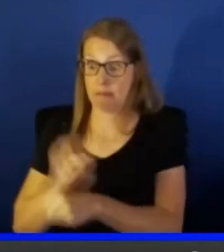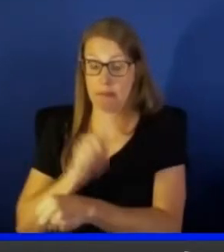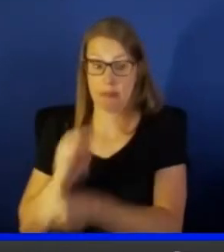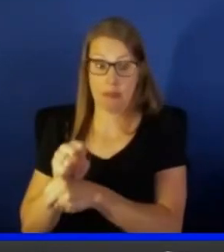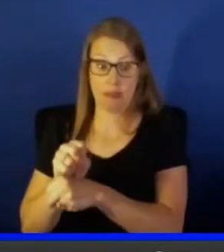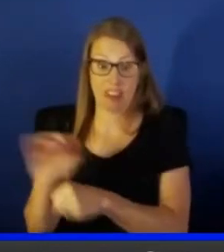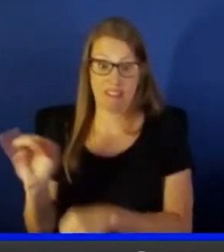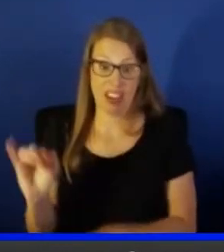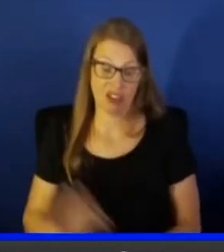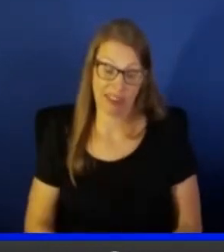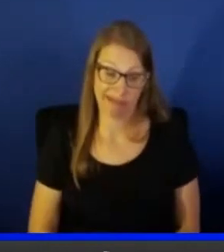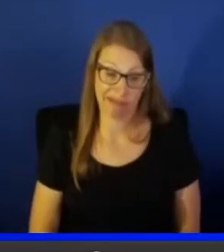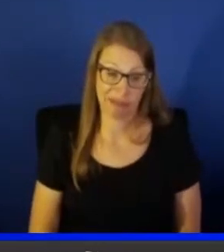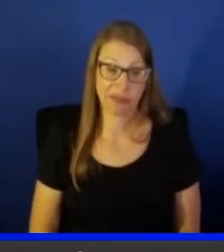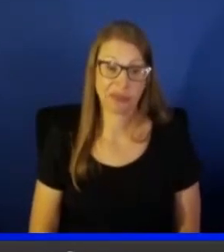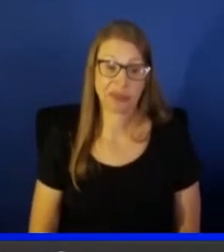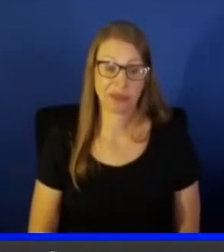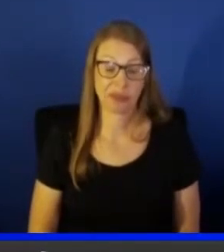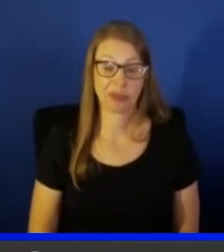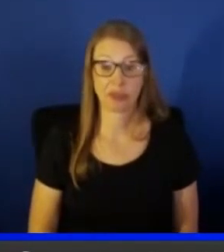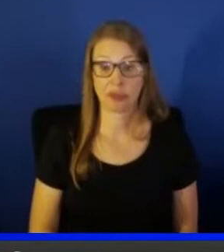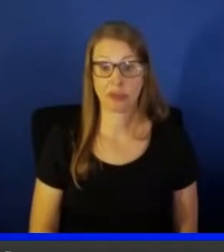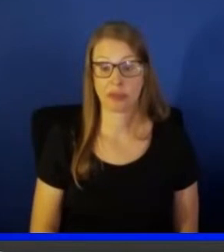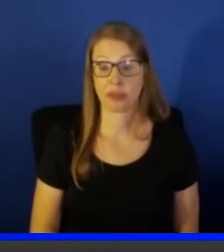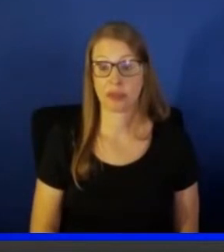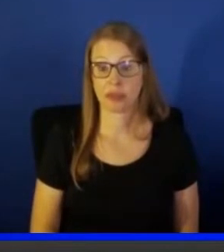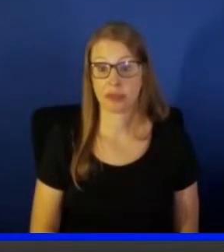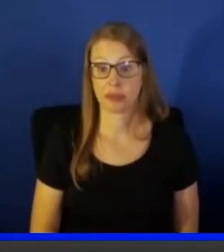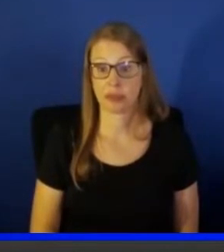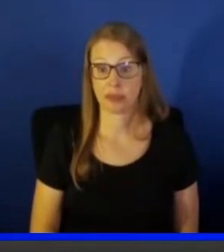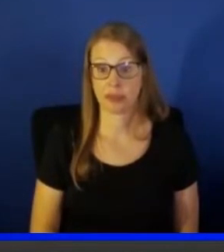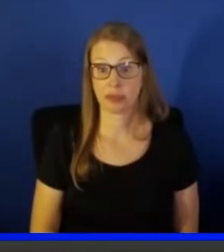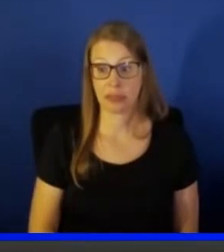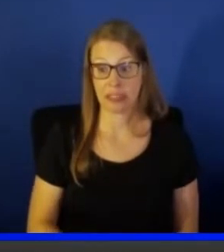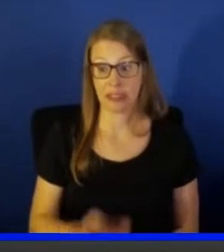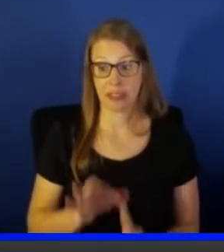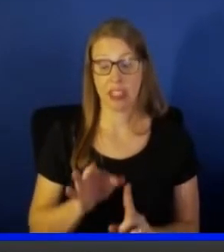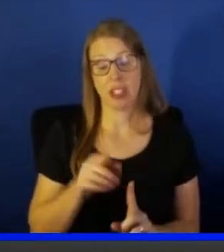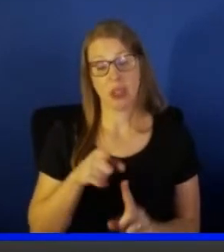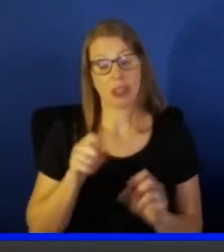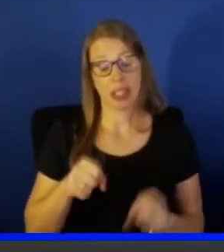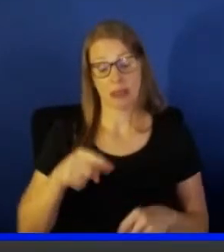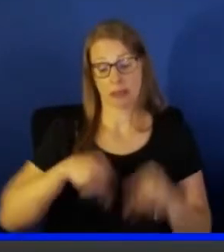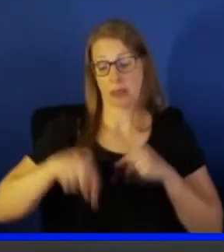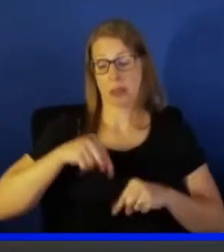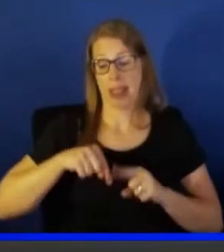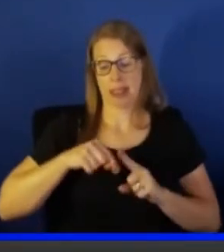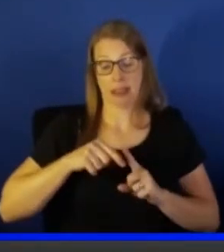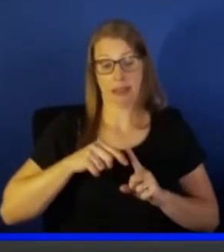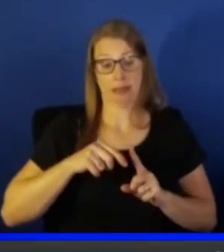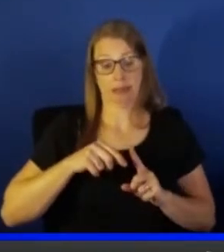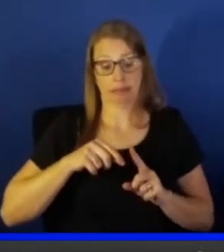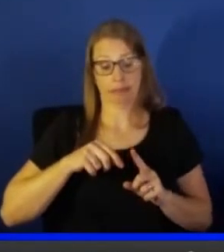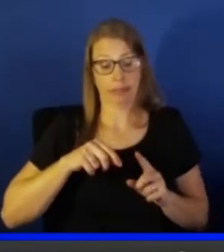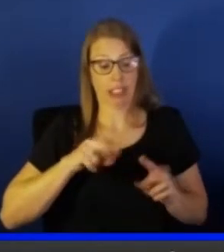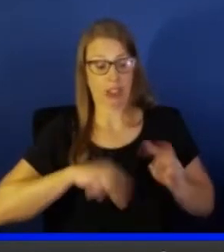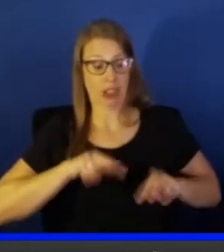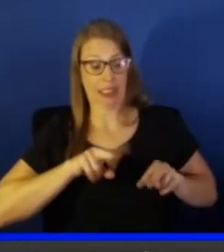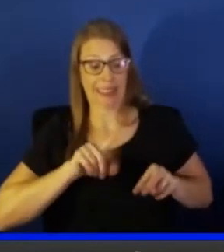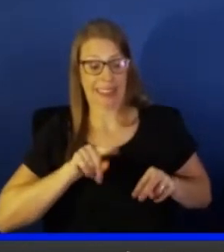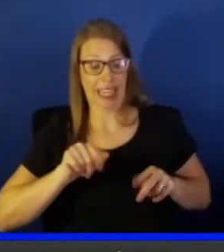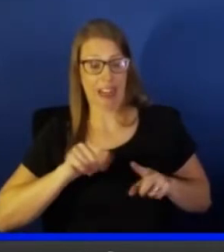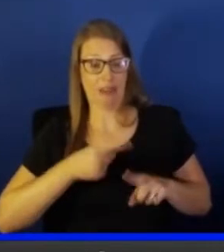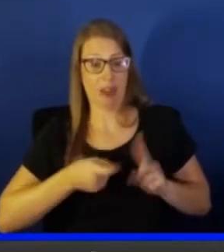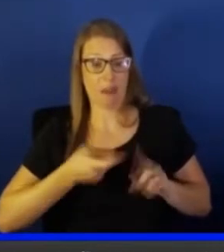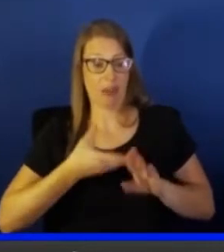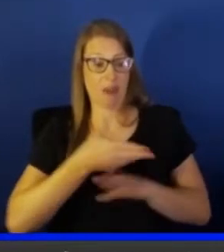first rolling out, and if you hadn't been infected yet. So again, I think we have to define what is better. But when we look at the